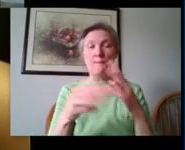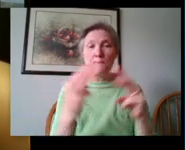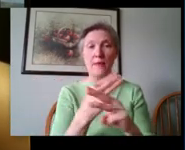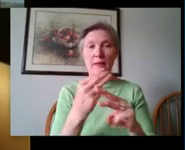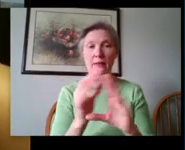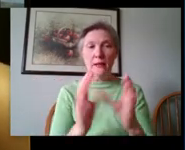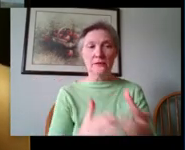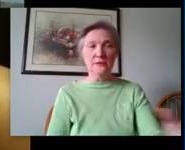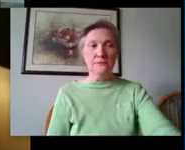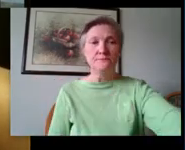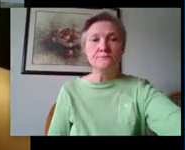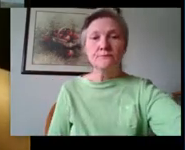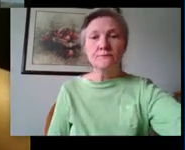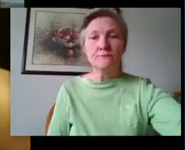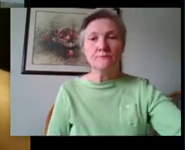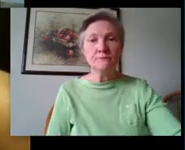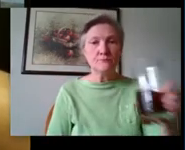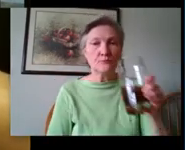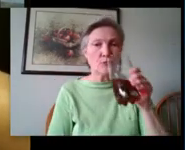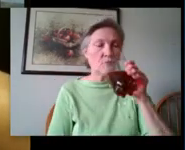of students.